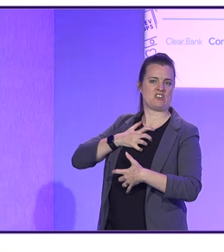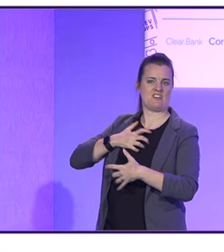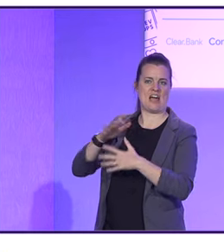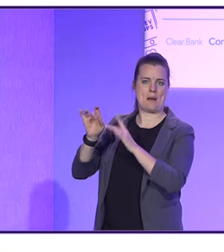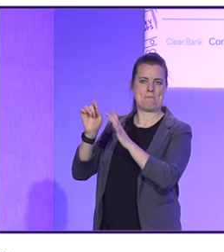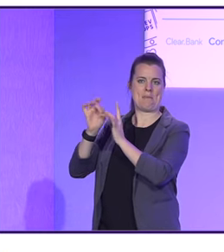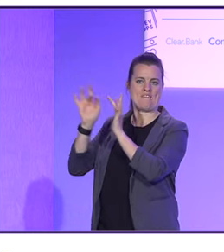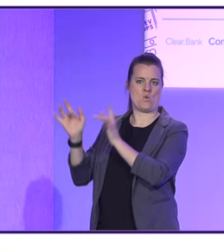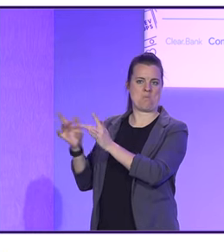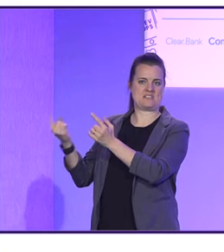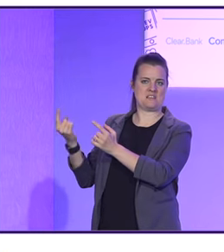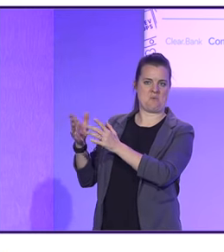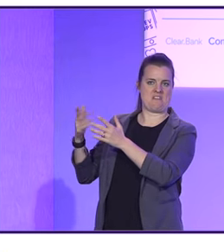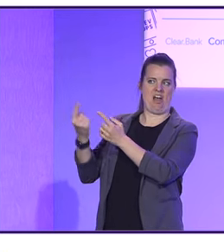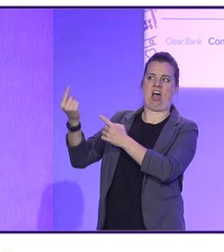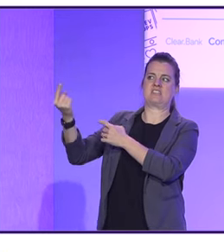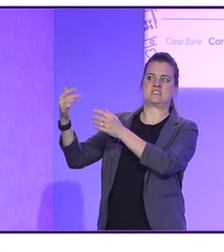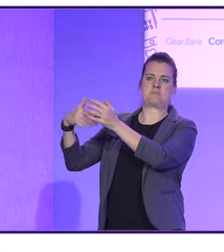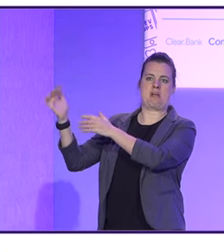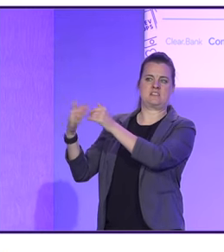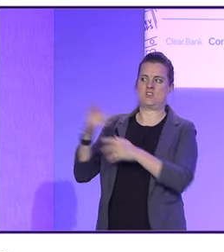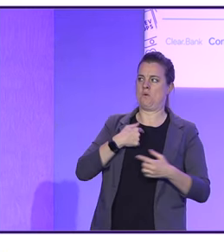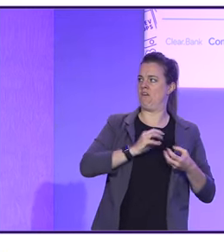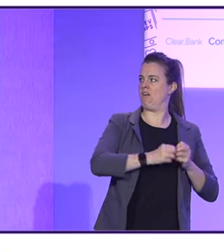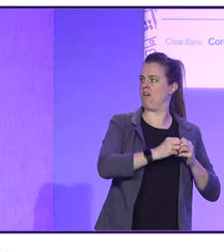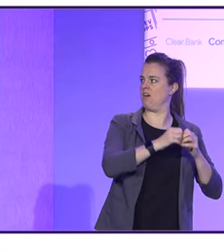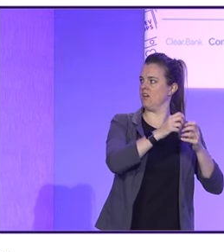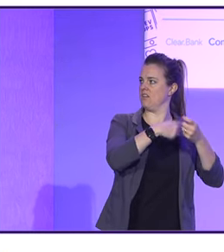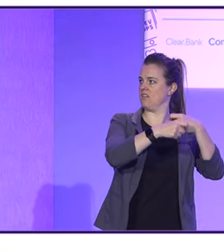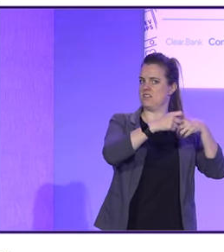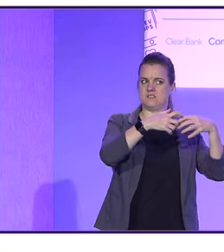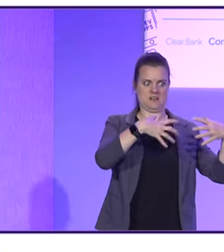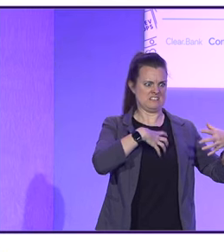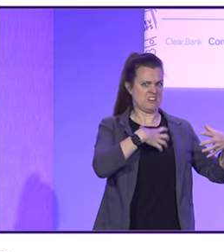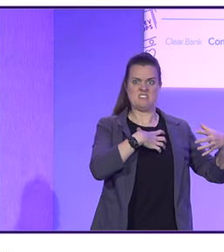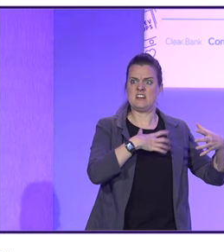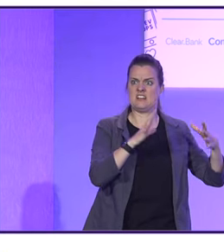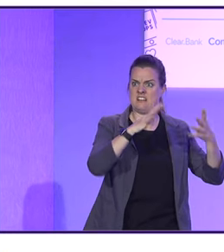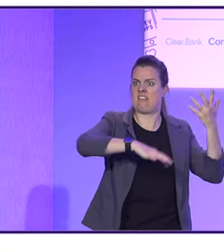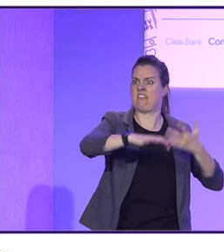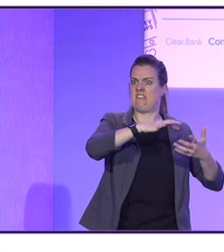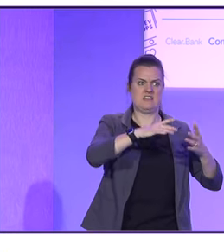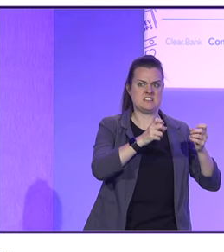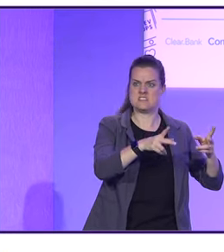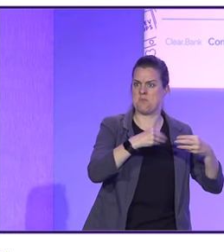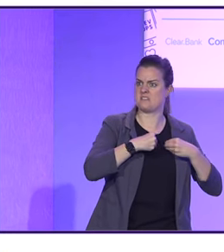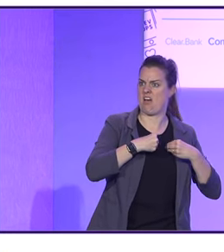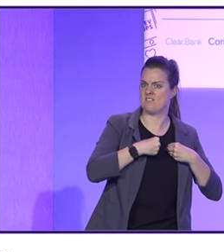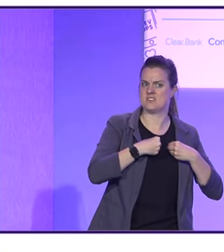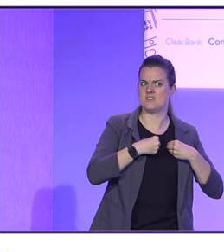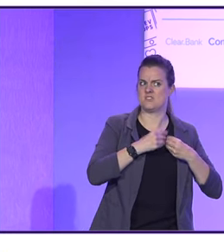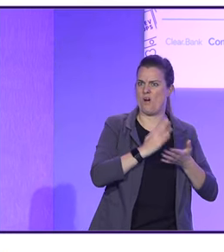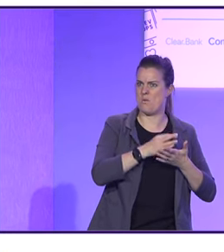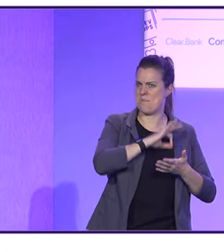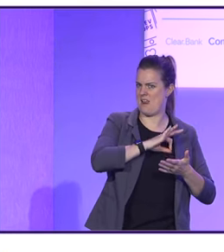And what we are building is a terrifyingly complicated solution on top of a simple platform. So are we really getting any benefit from this? And so the